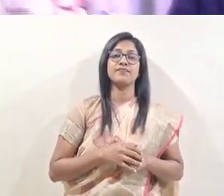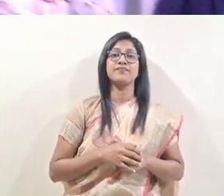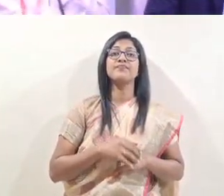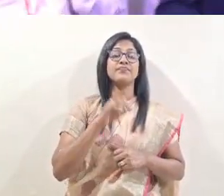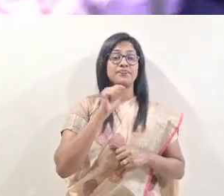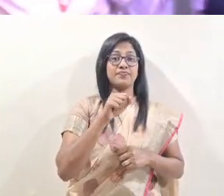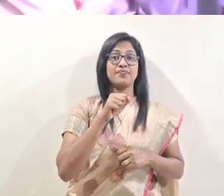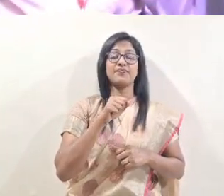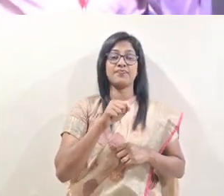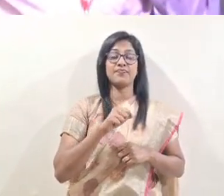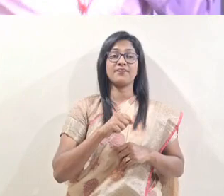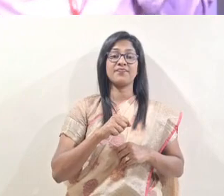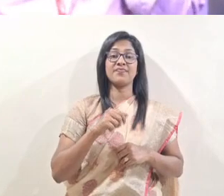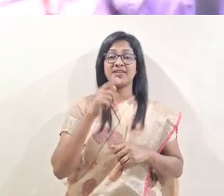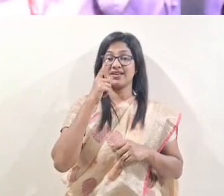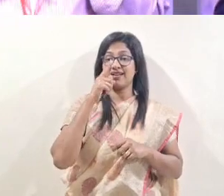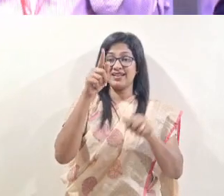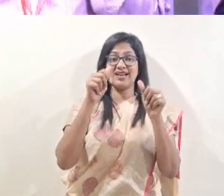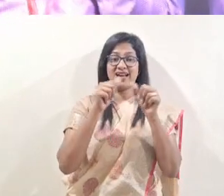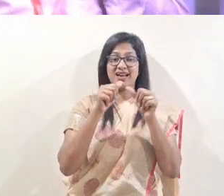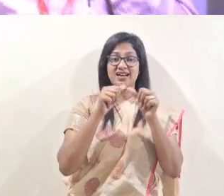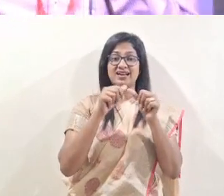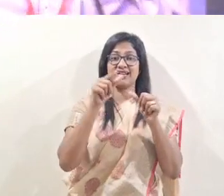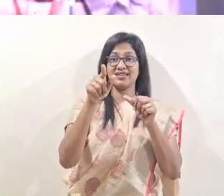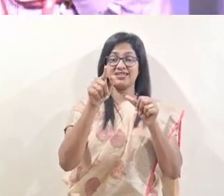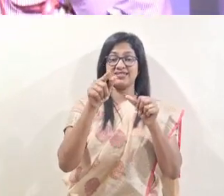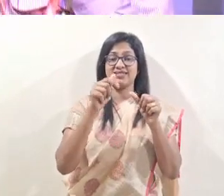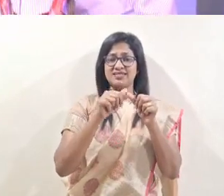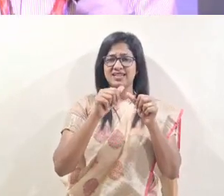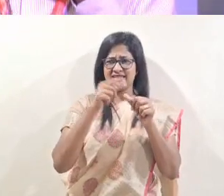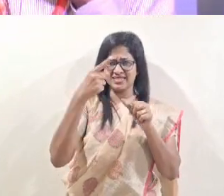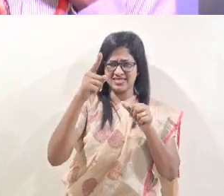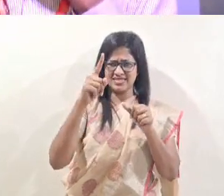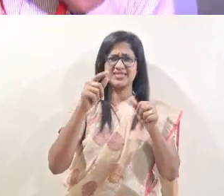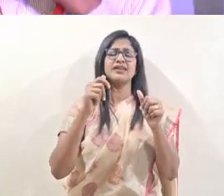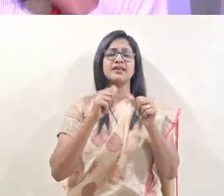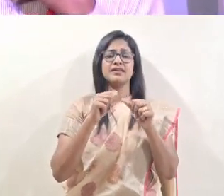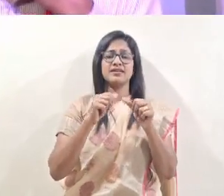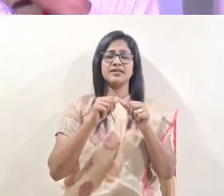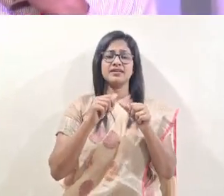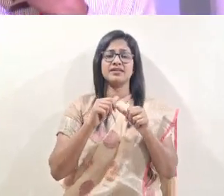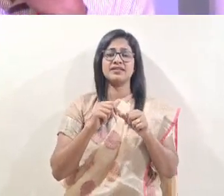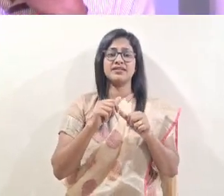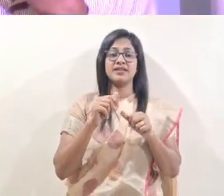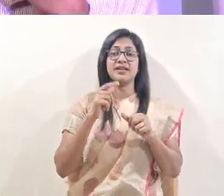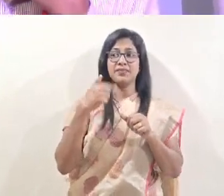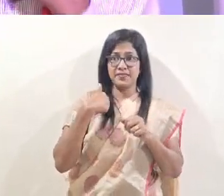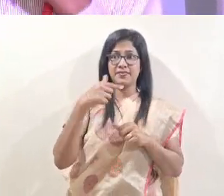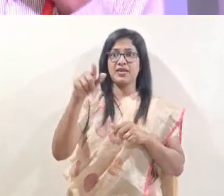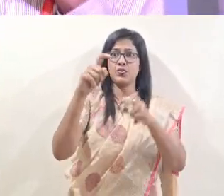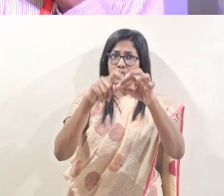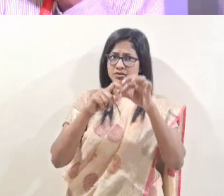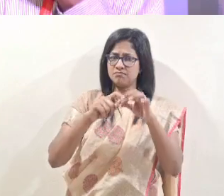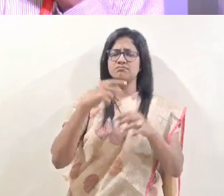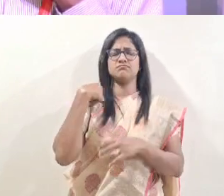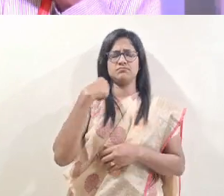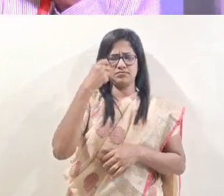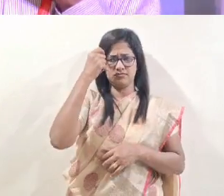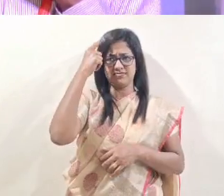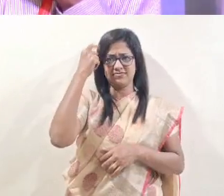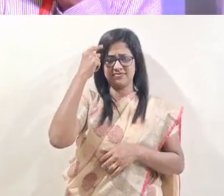Yeah. So Akanksha, right? Yeah. So as I understand your question is